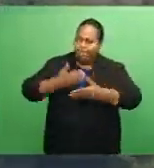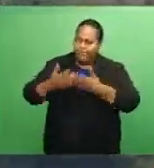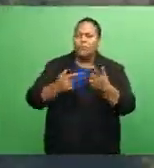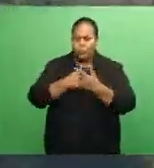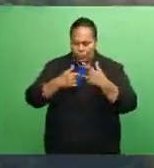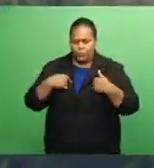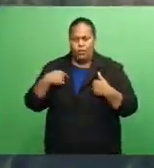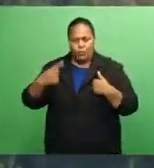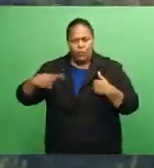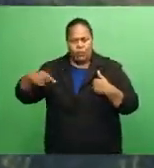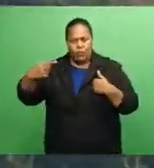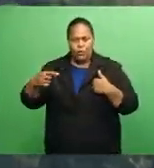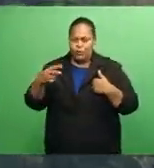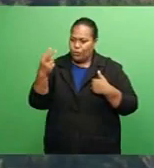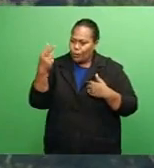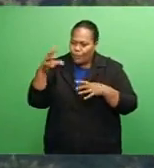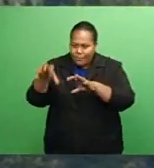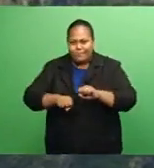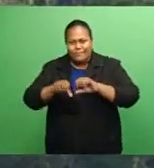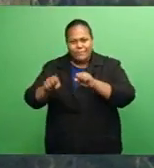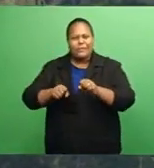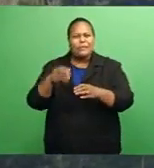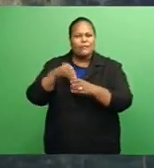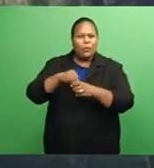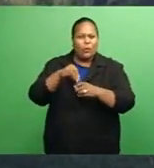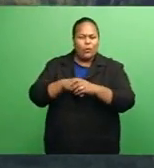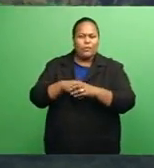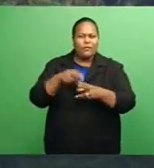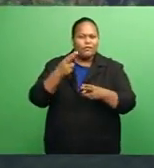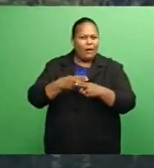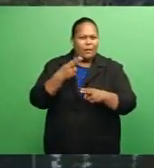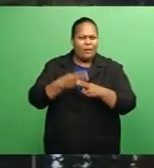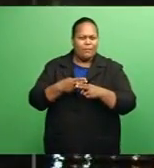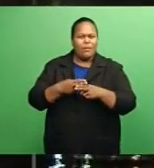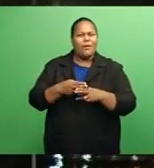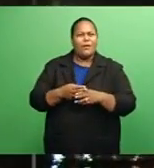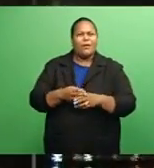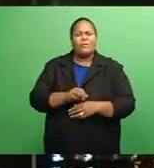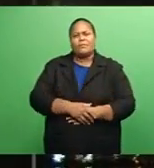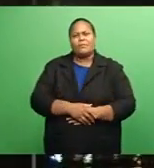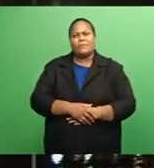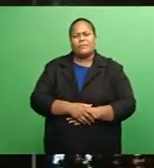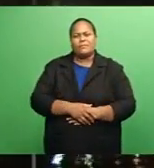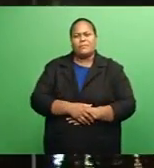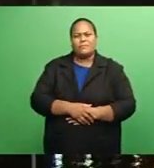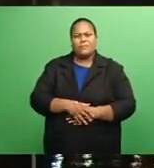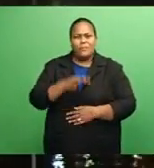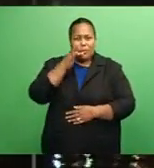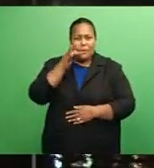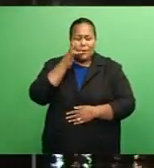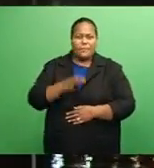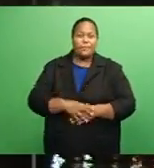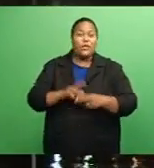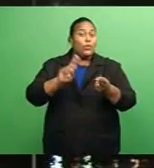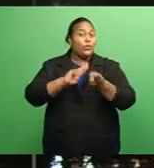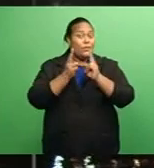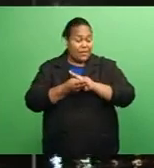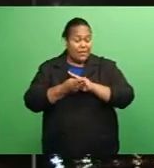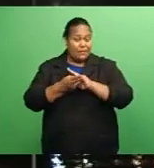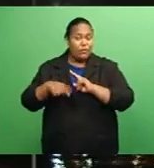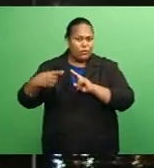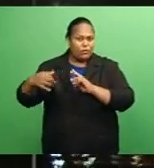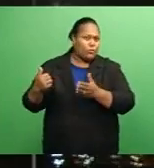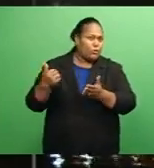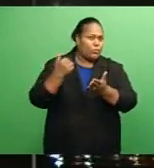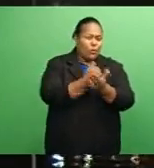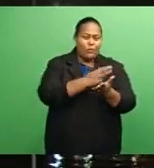in the planting and cultivation of this illegal drug. UNICEF will continue supporting the Ministry of